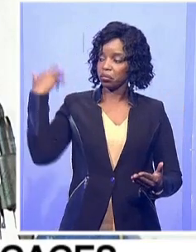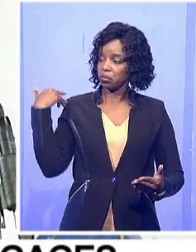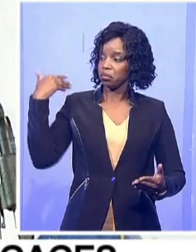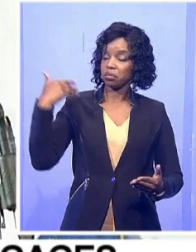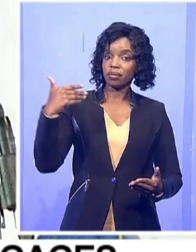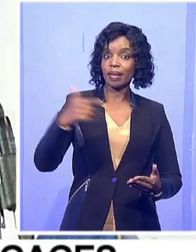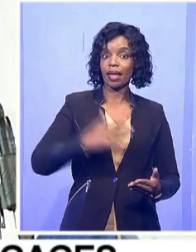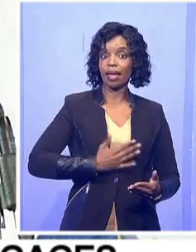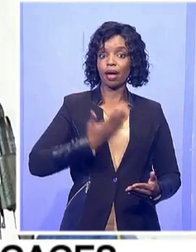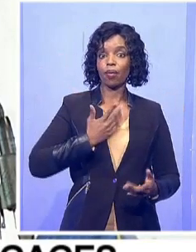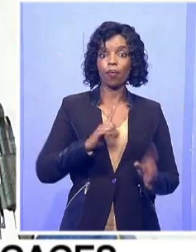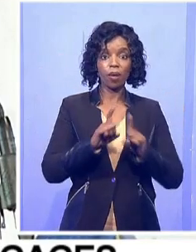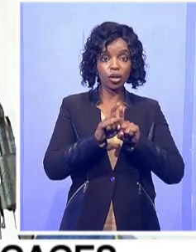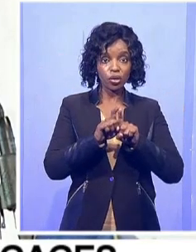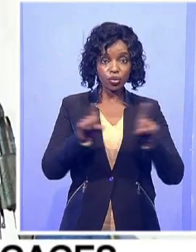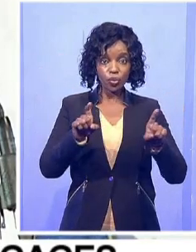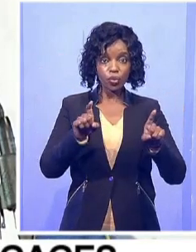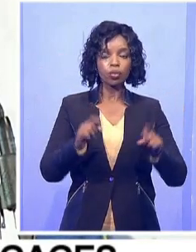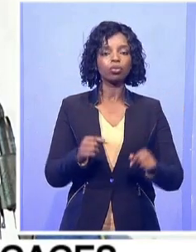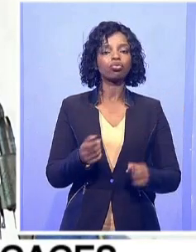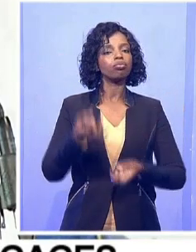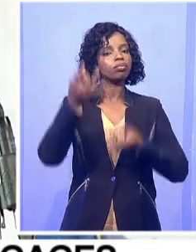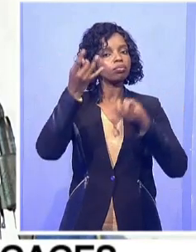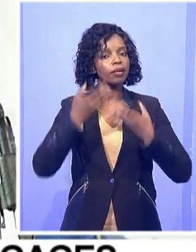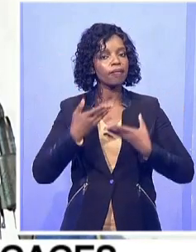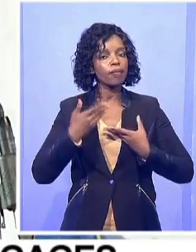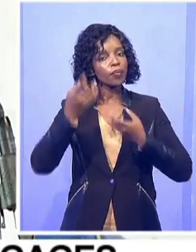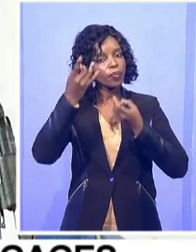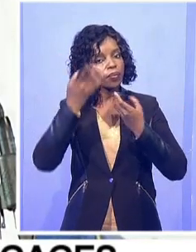share those experiences